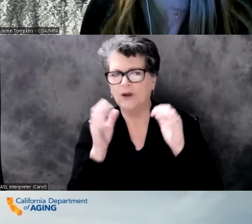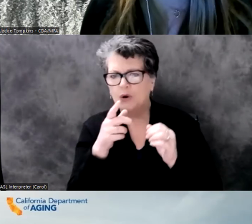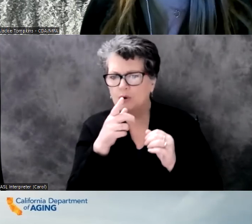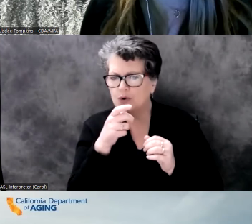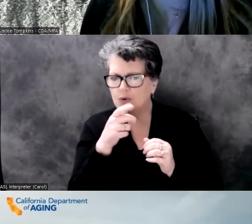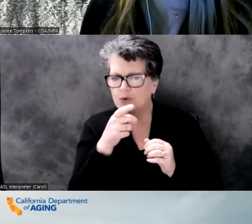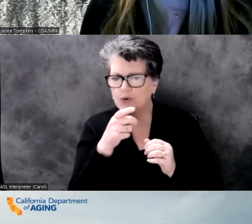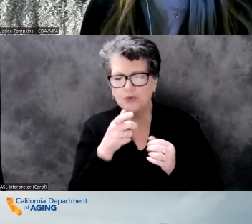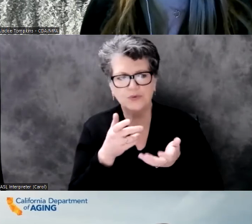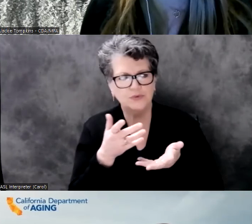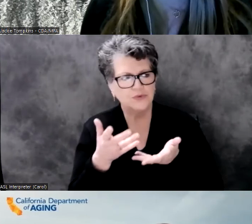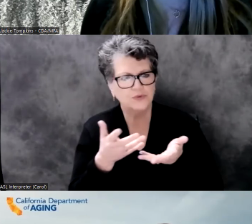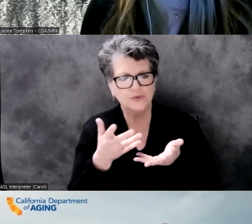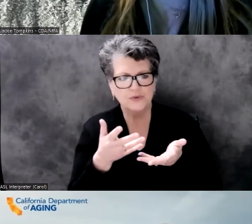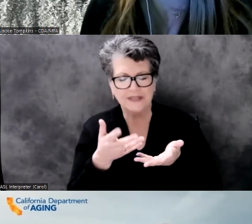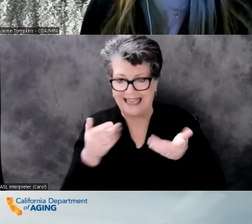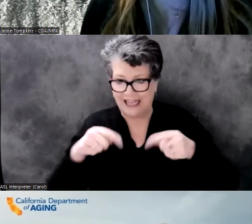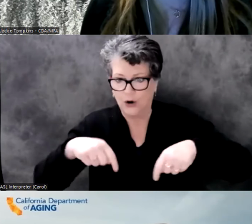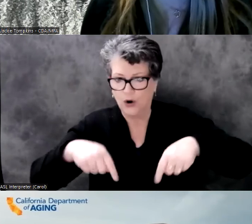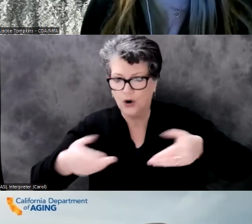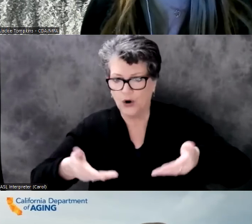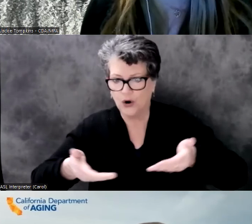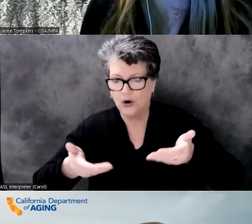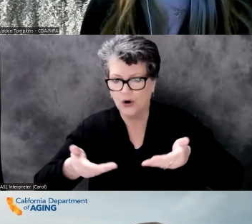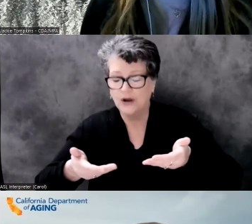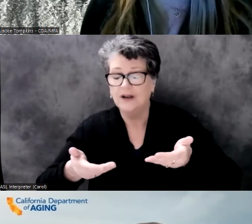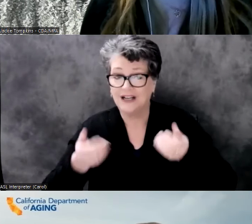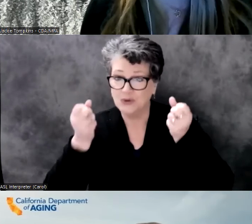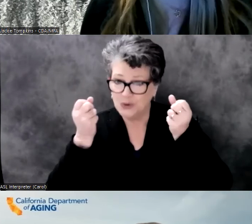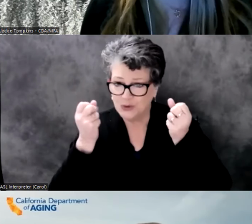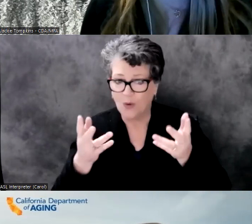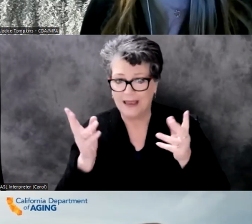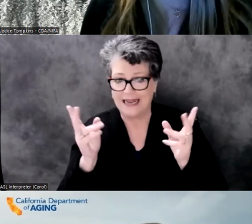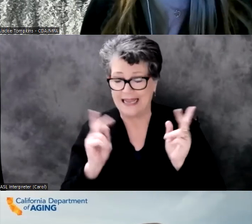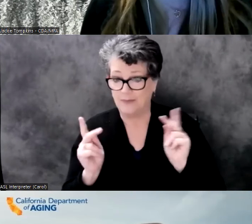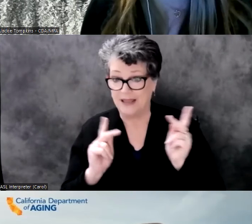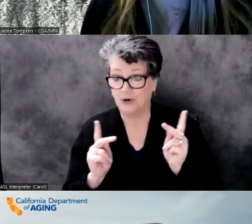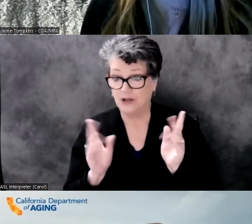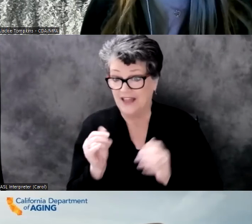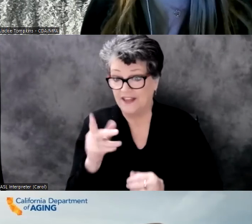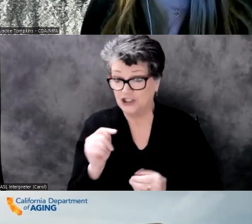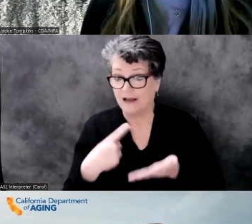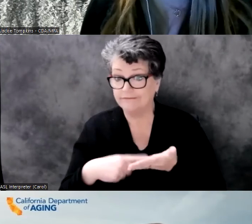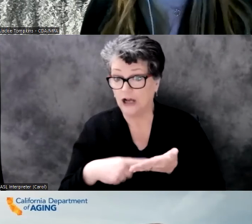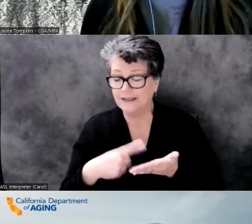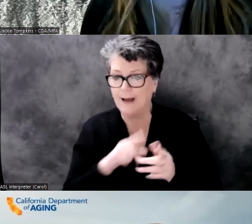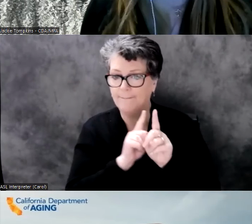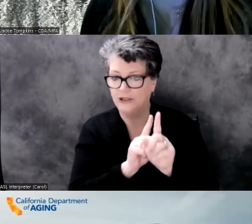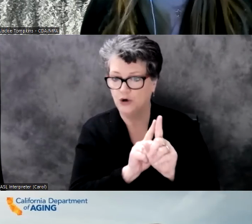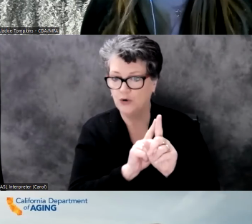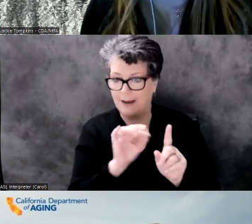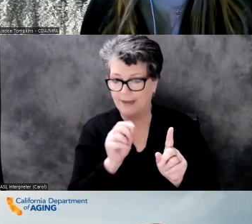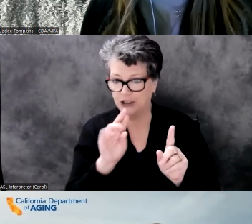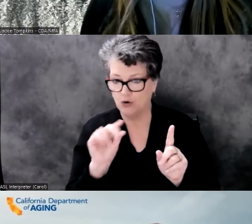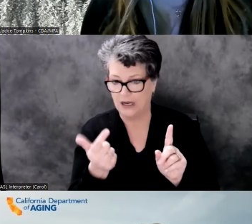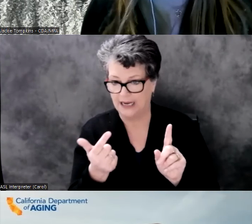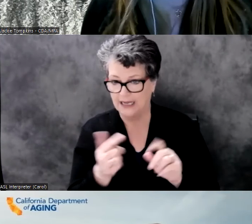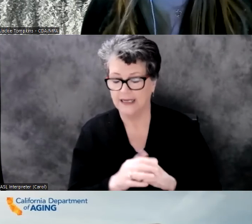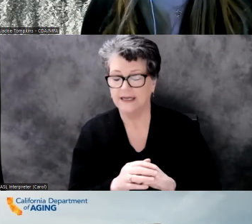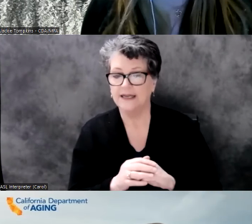who's on these calls, since so many people in the chat have talked about mentoring and being